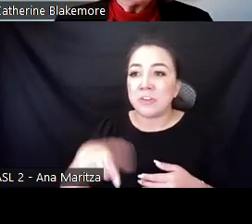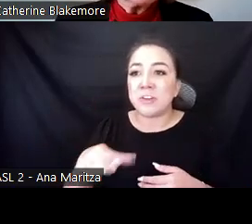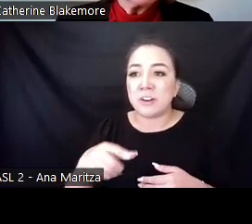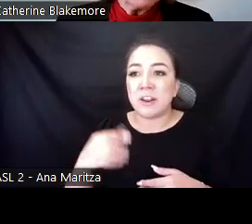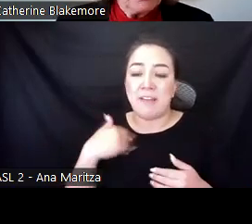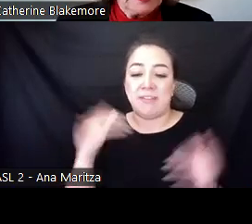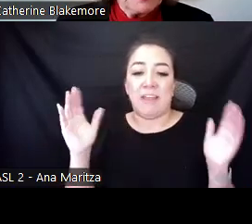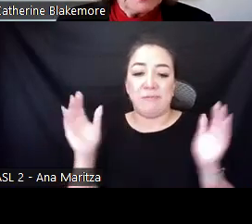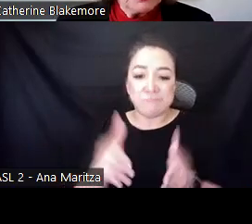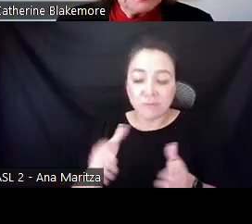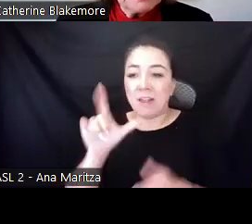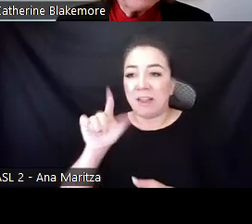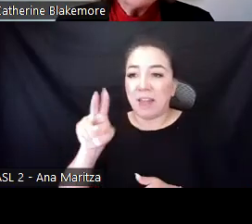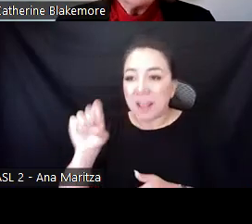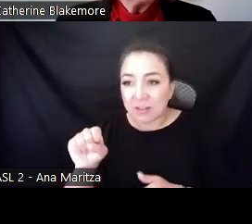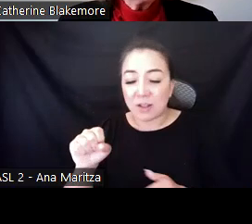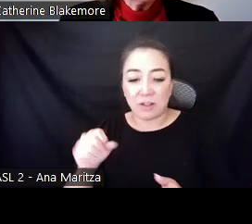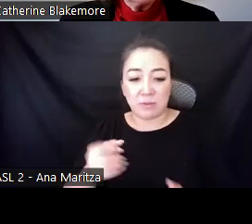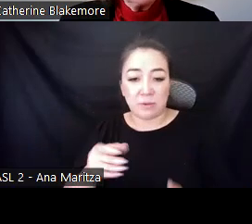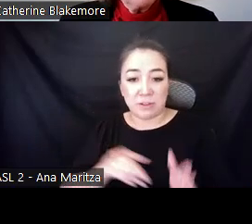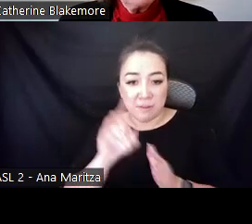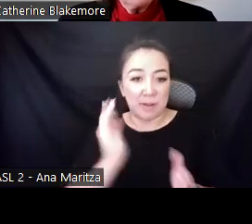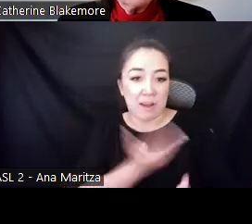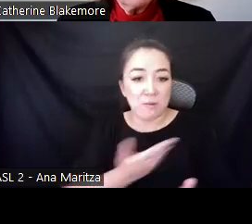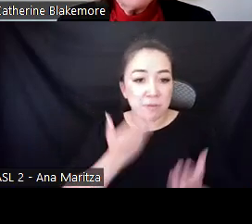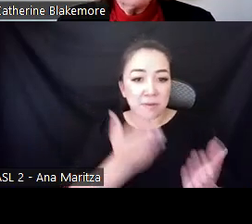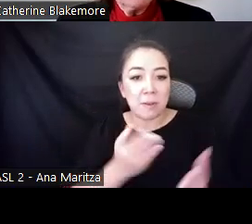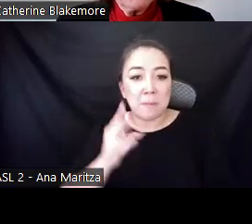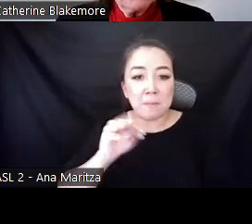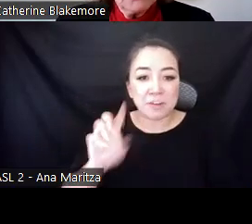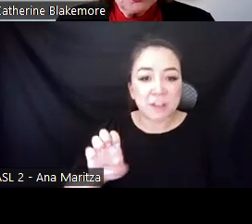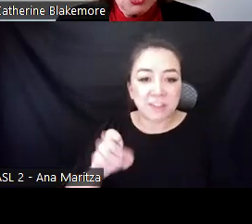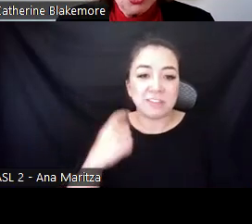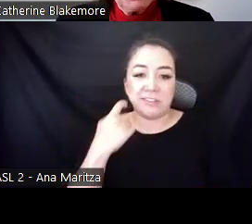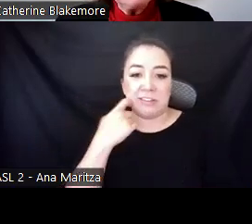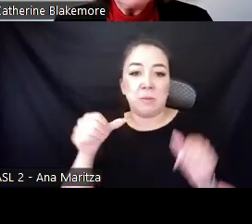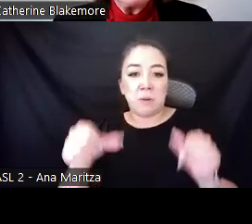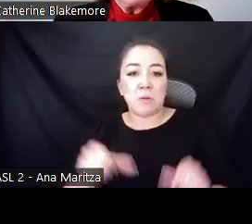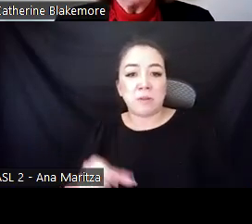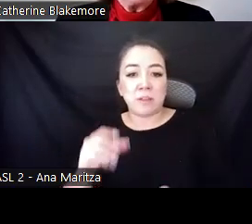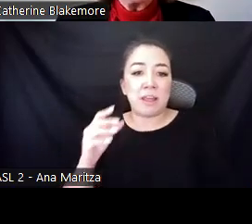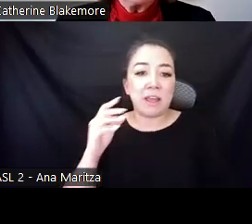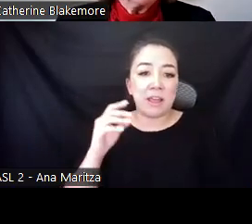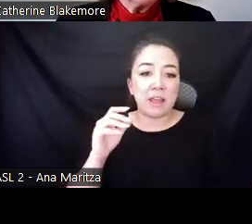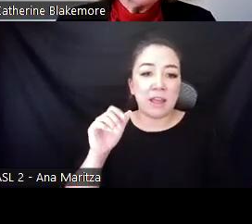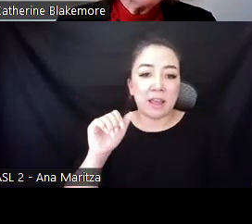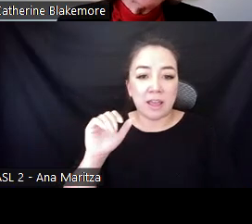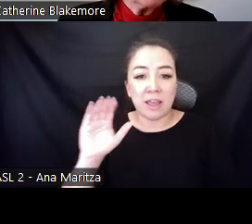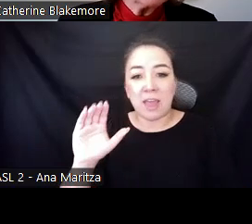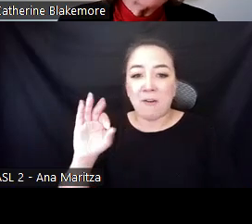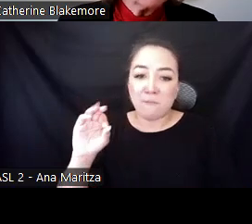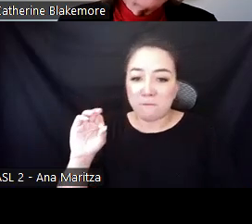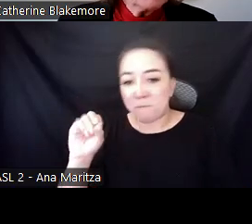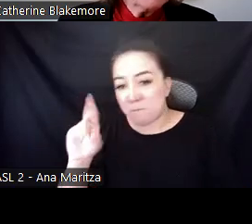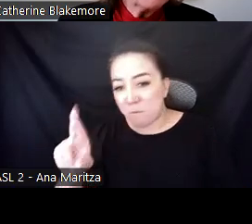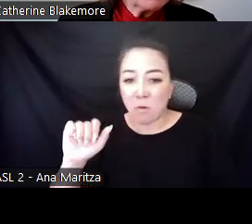as we're developing our recommendations. Michelle just posted the California for All website if you want